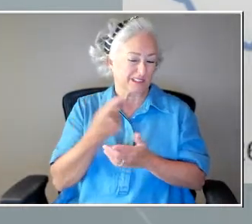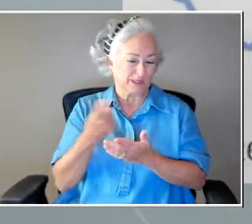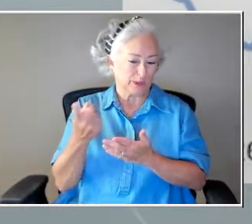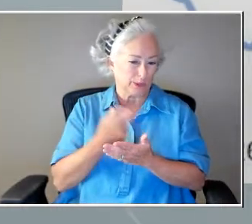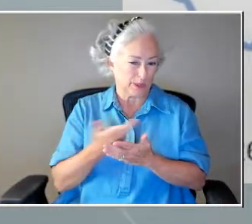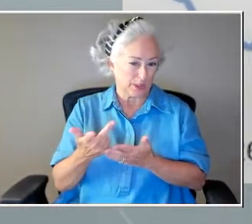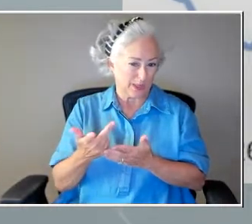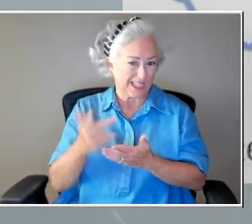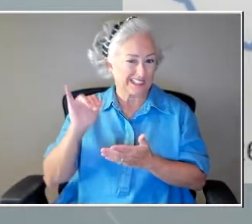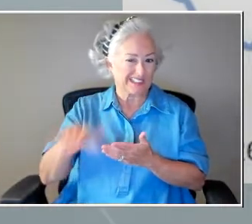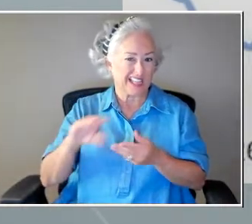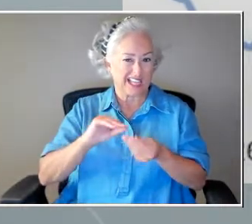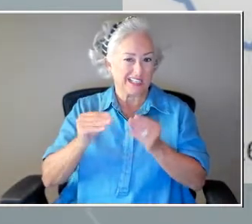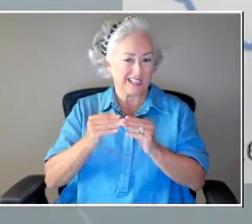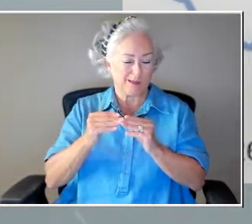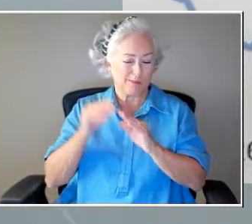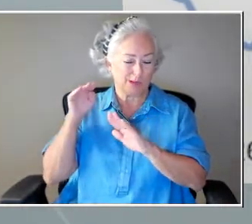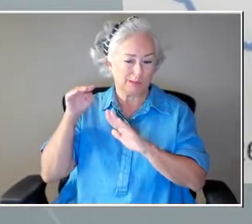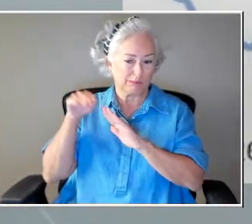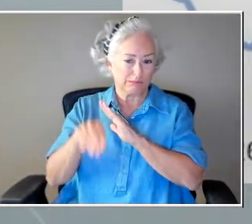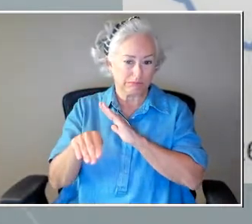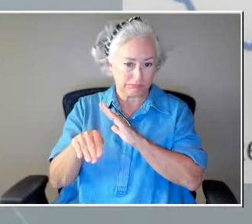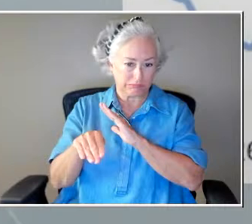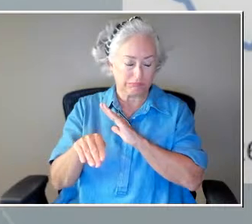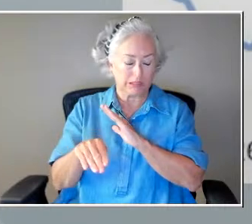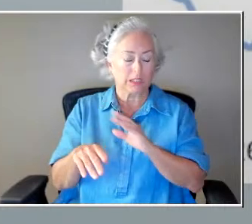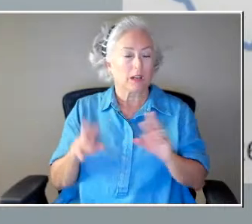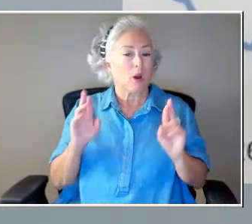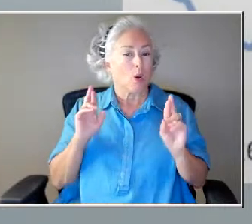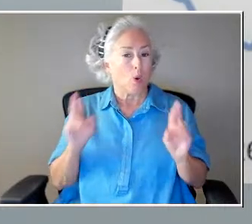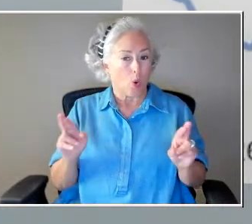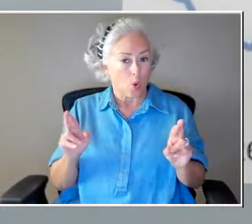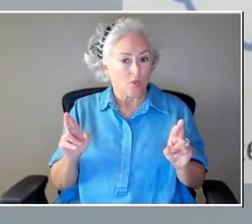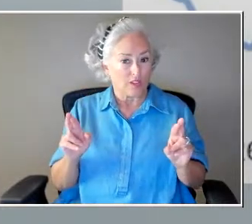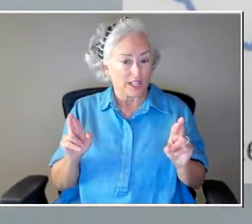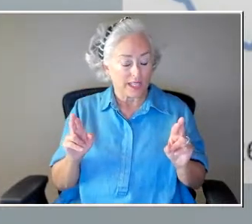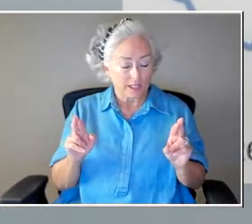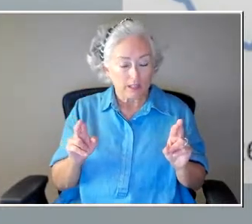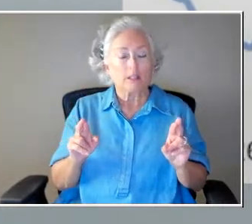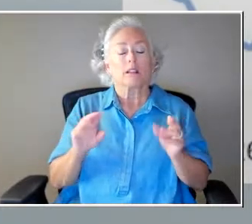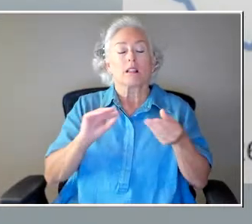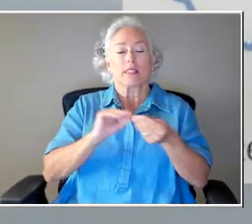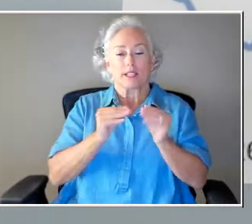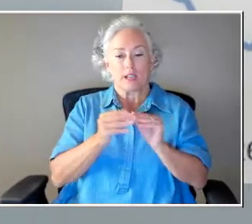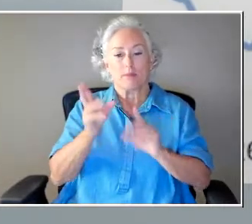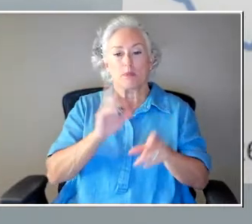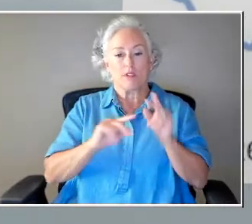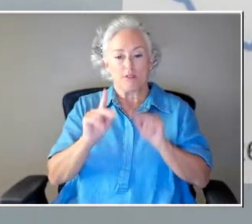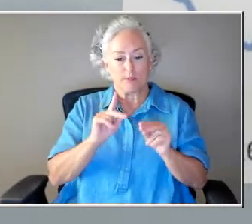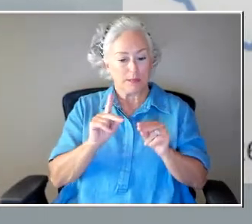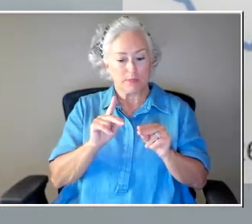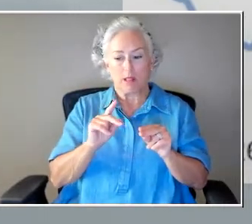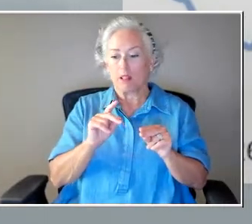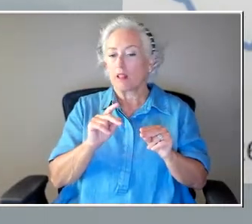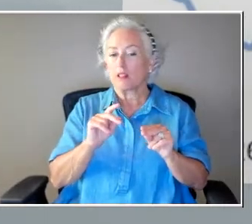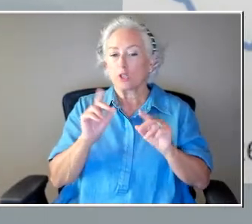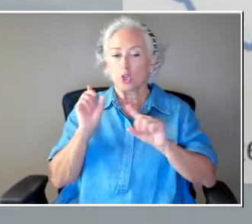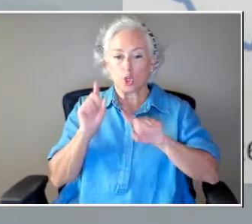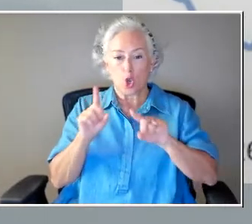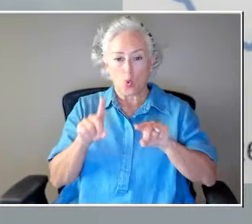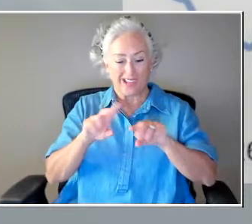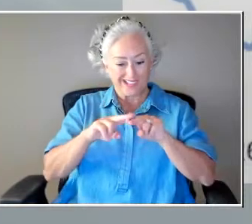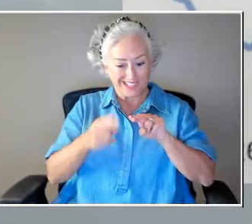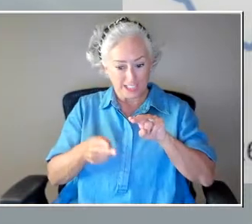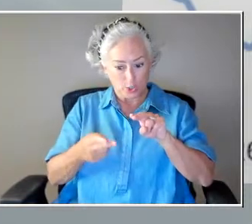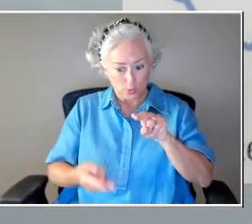hoping that with the slight decrease in the number of people going to the emergency department, for evaluation for respiratory